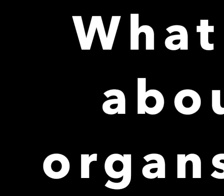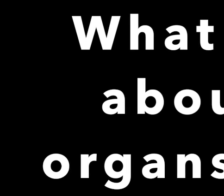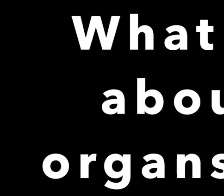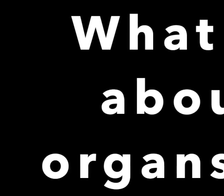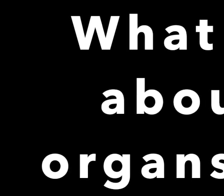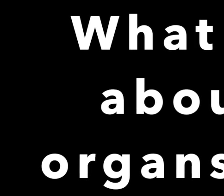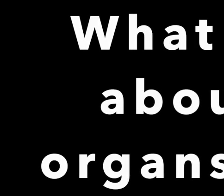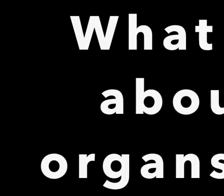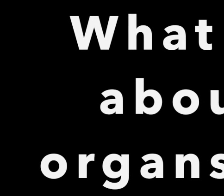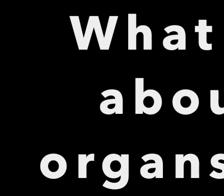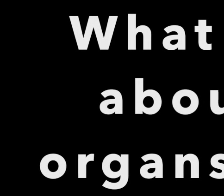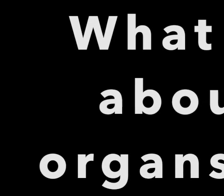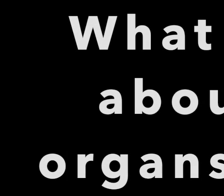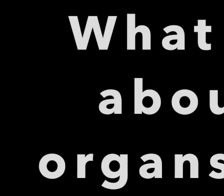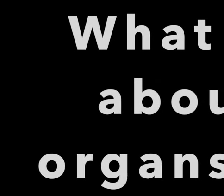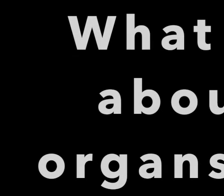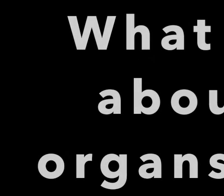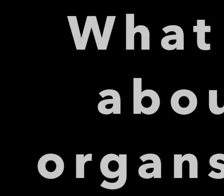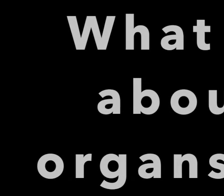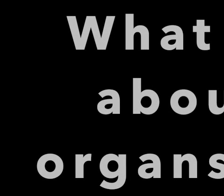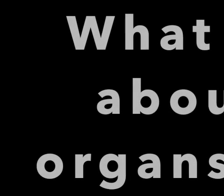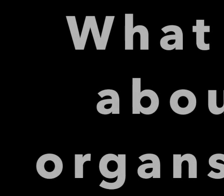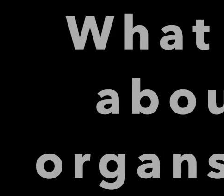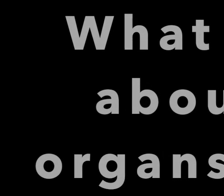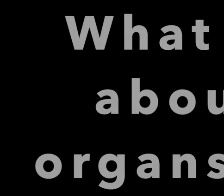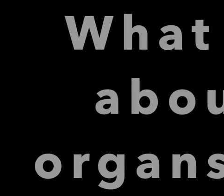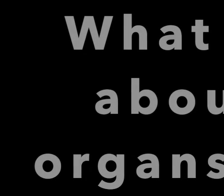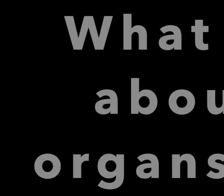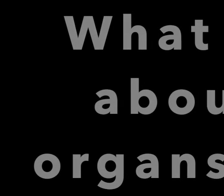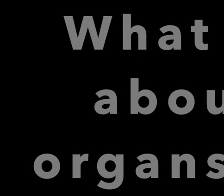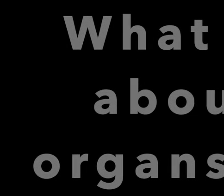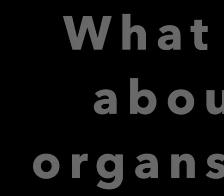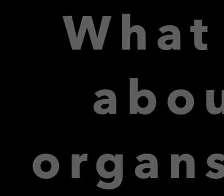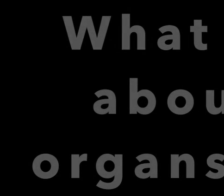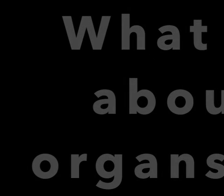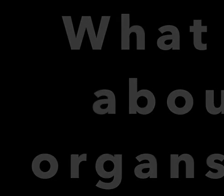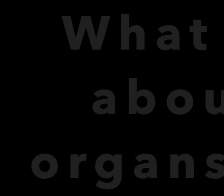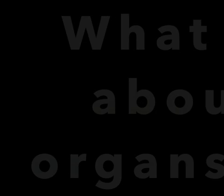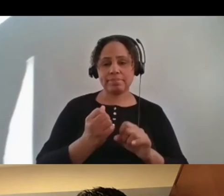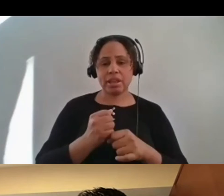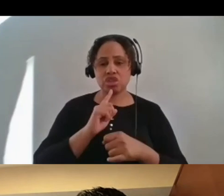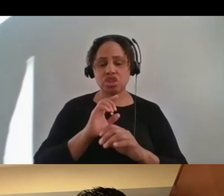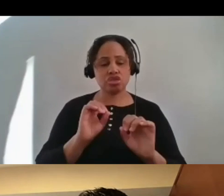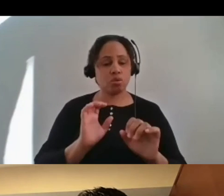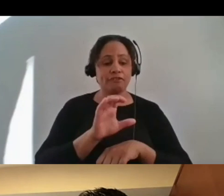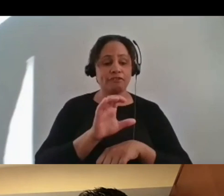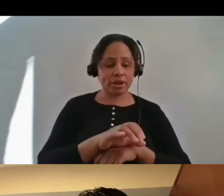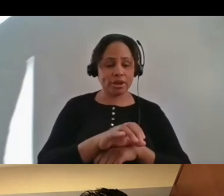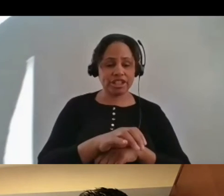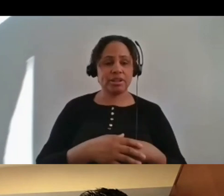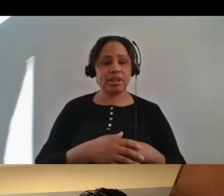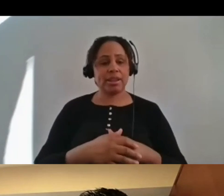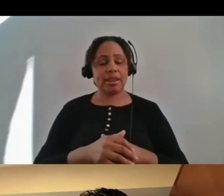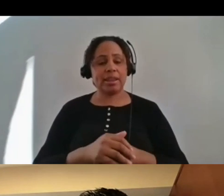know there was talks about, how do we want to ensure that there's no coercion involved. Is there any deeper research that's